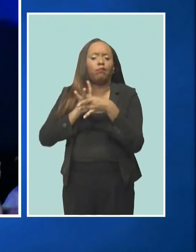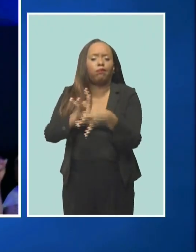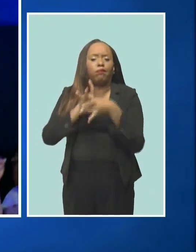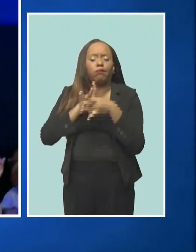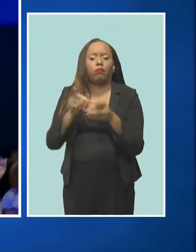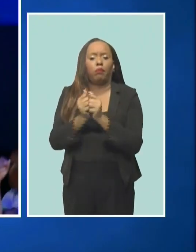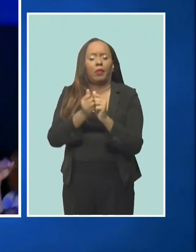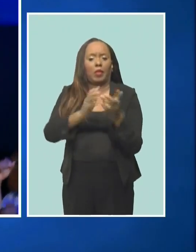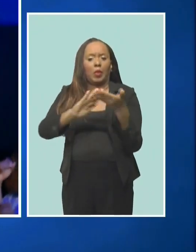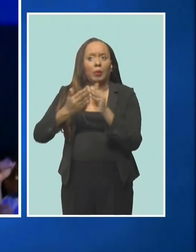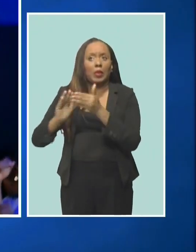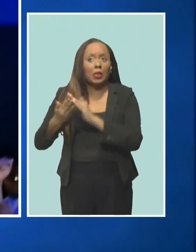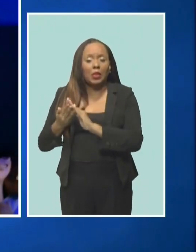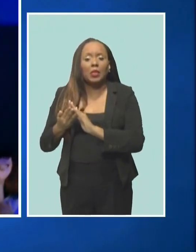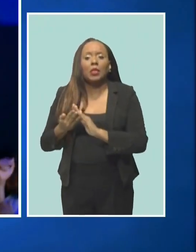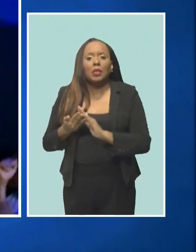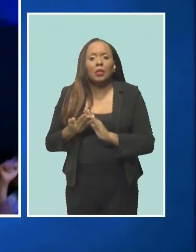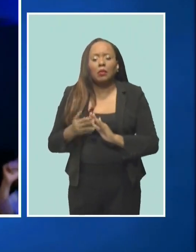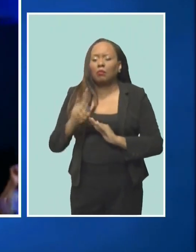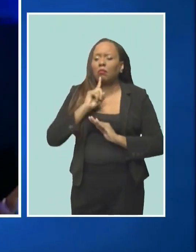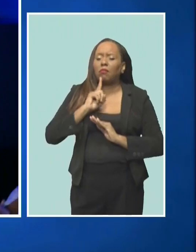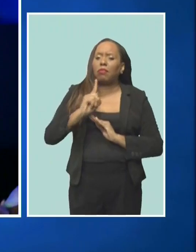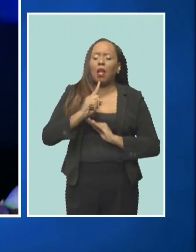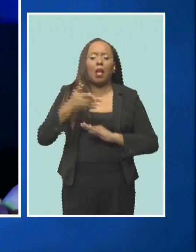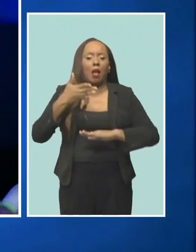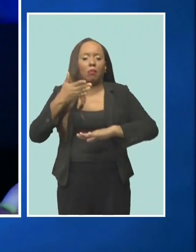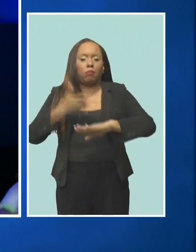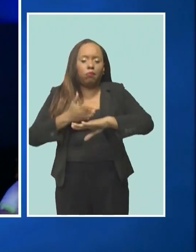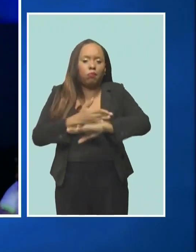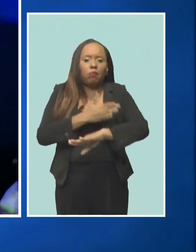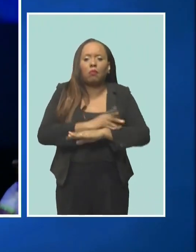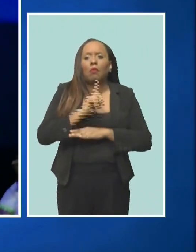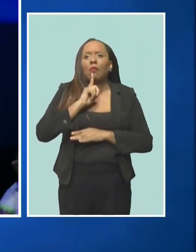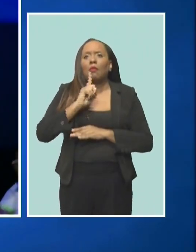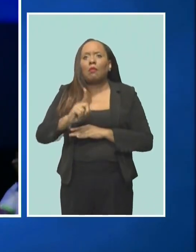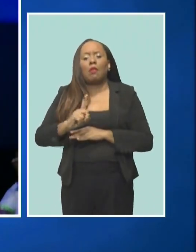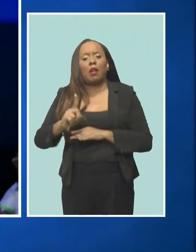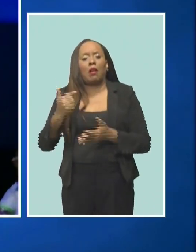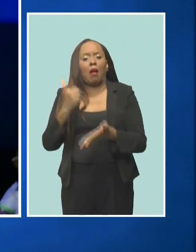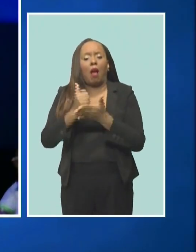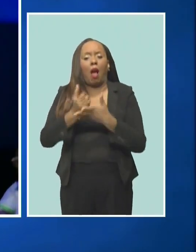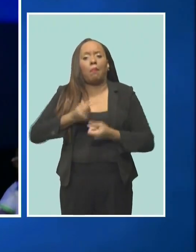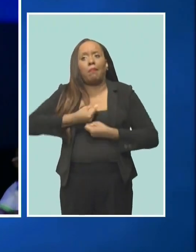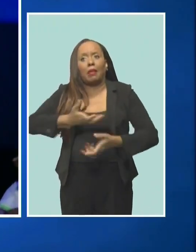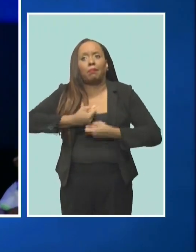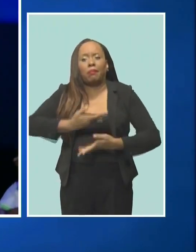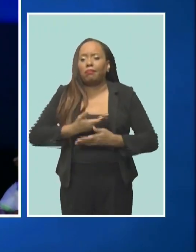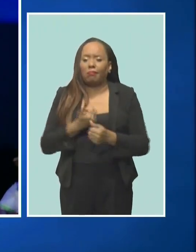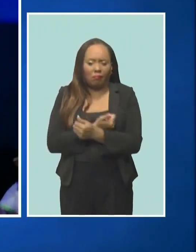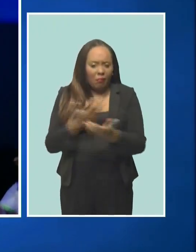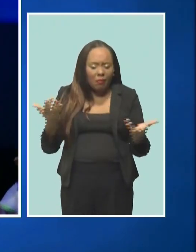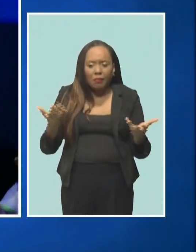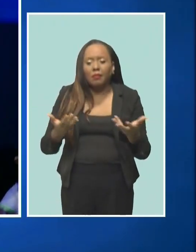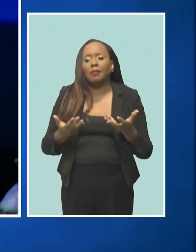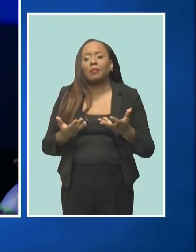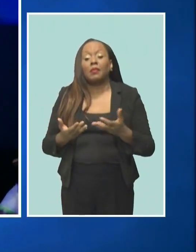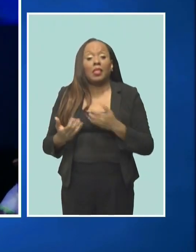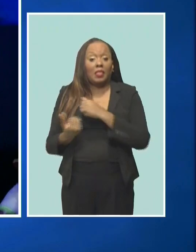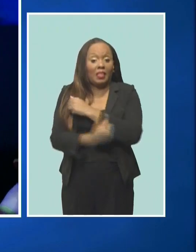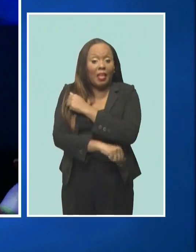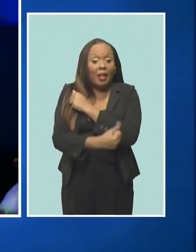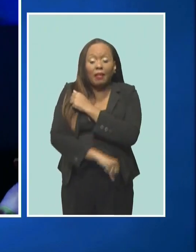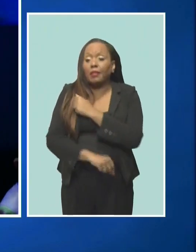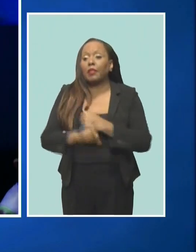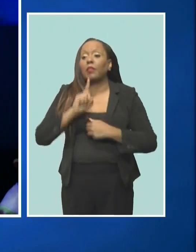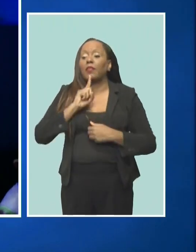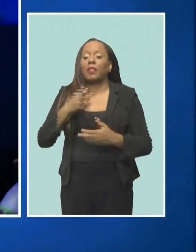community, so they can really, better express what's going on in the community. And St. Andrews is one such community